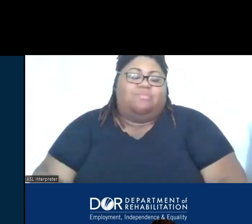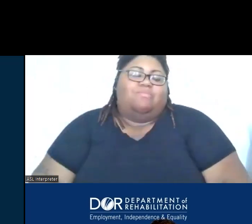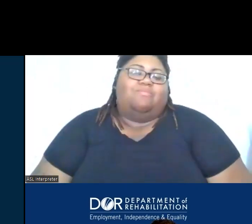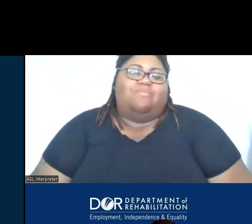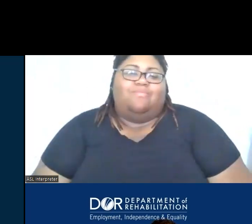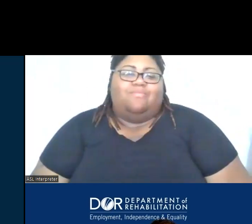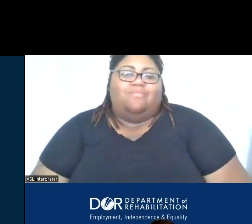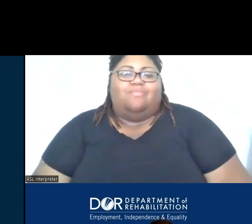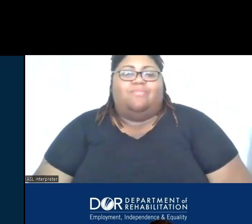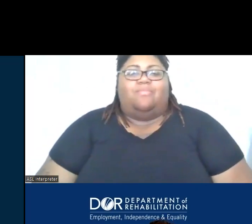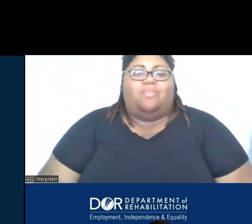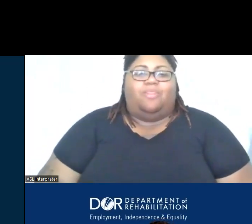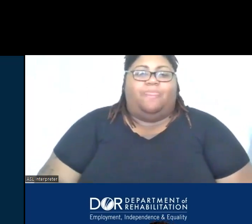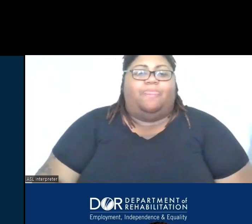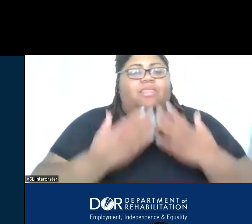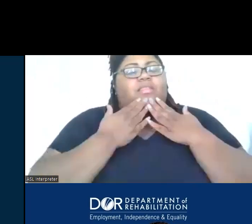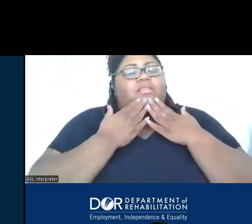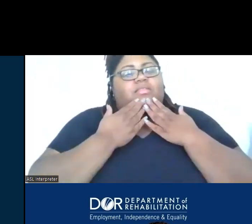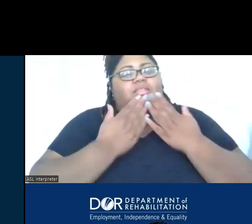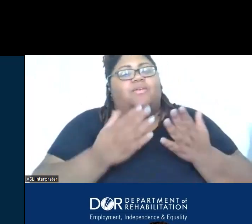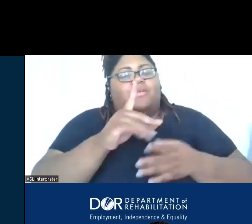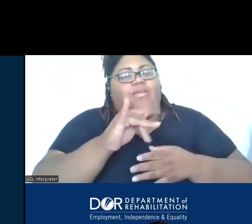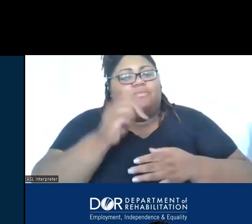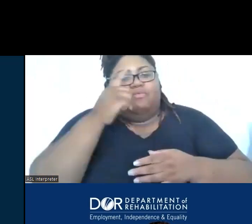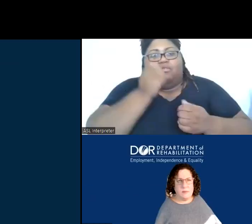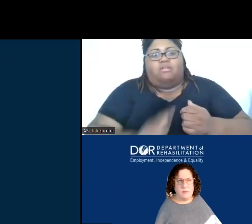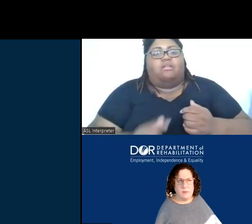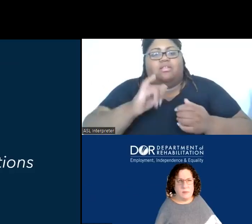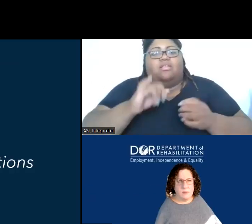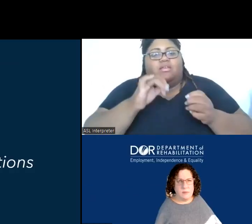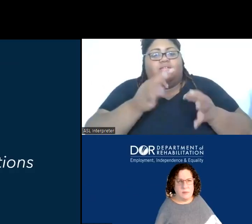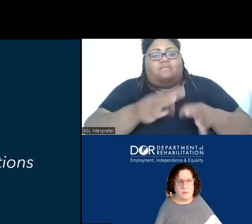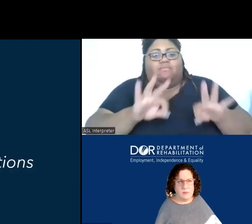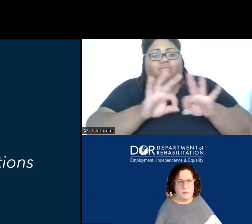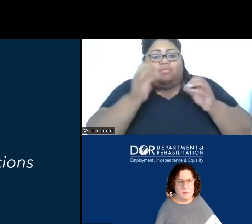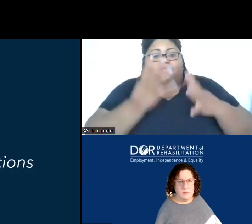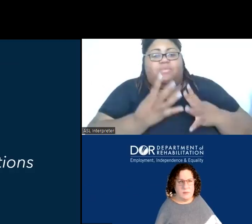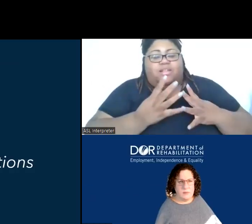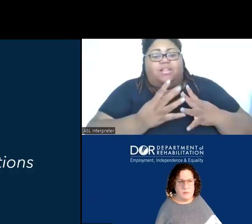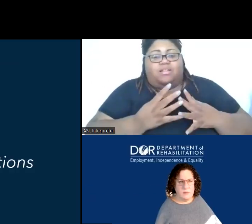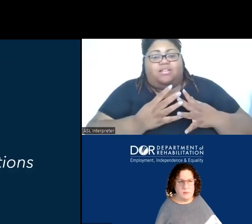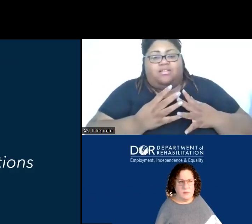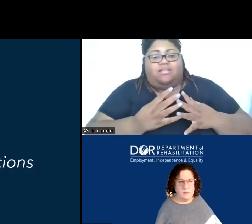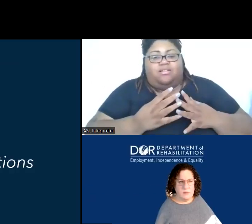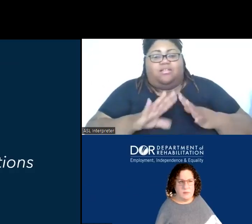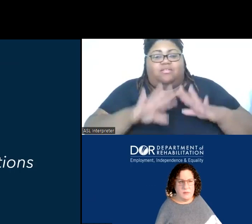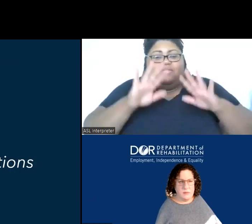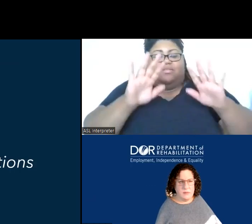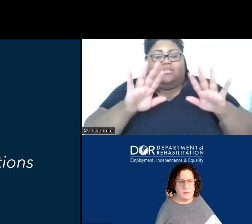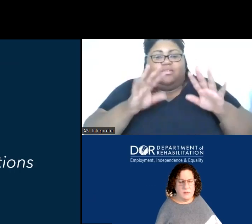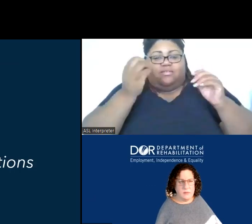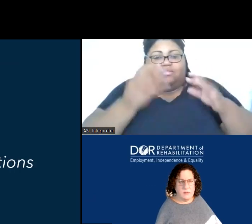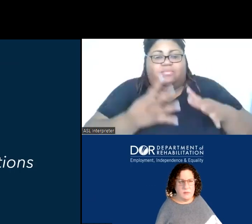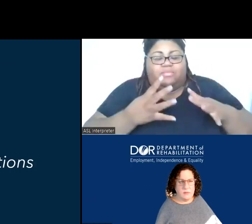Thank you very much, Kim, for all that valuable information. Definitely a lot of great information for our populations to be able to share